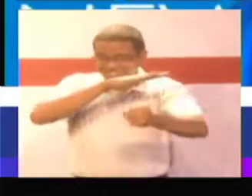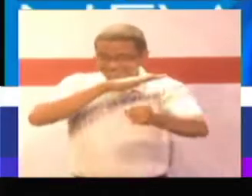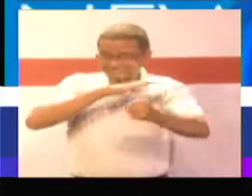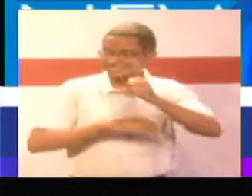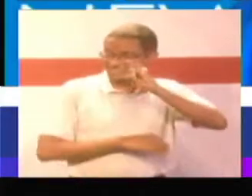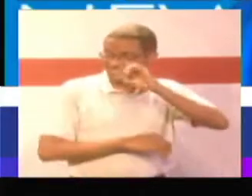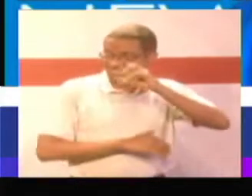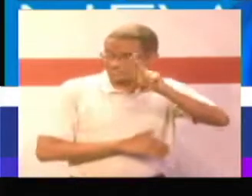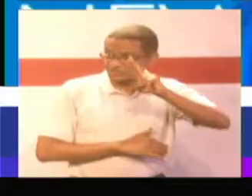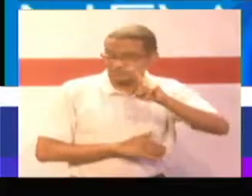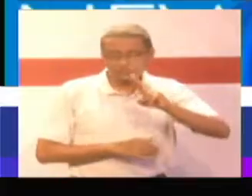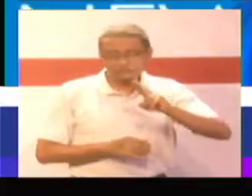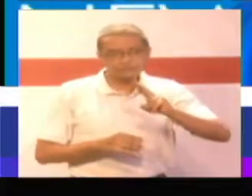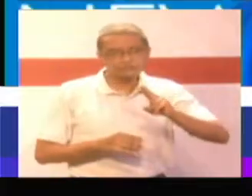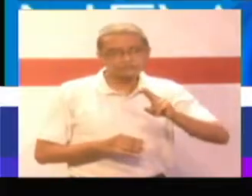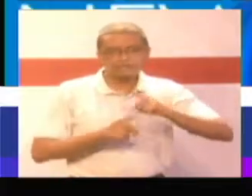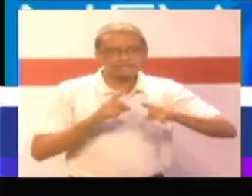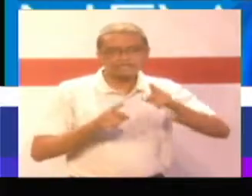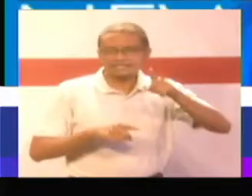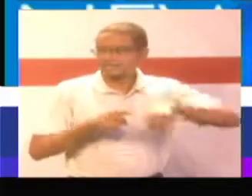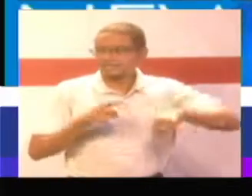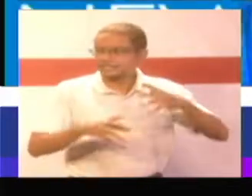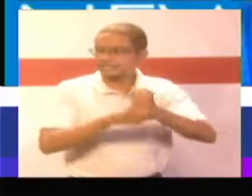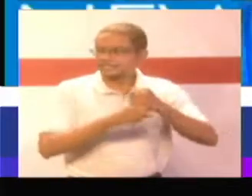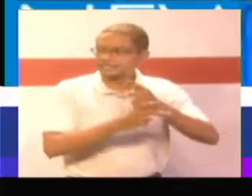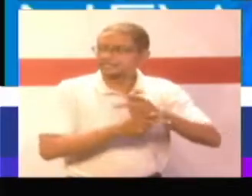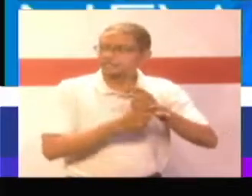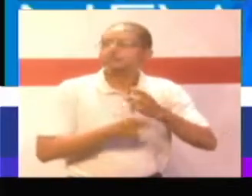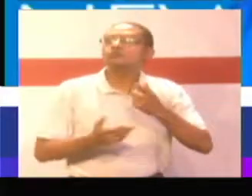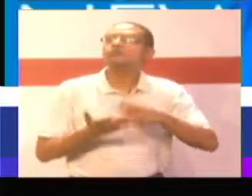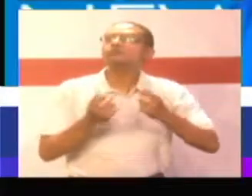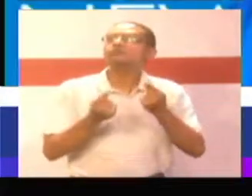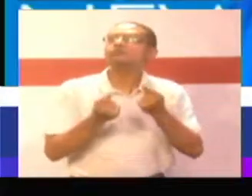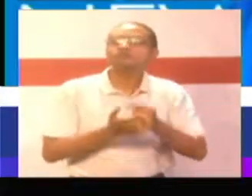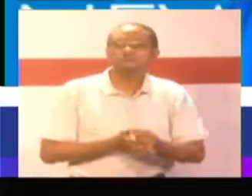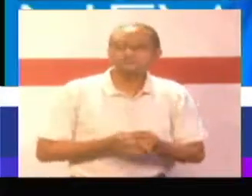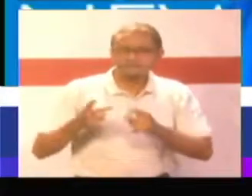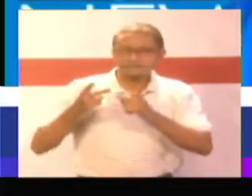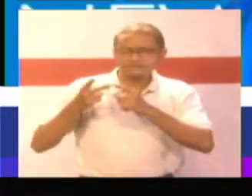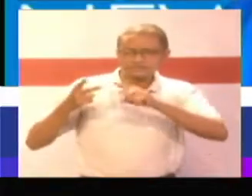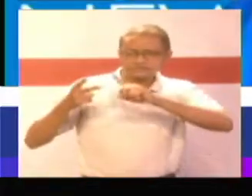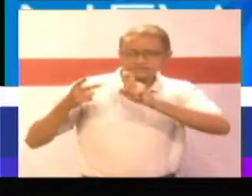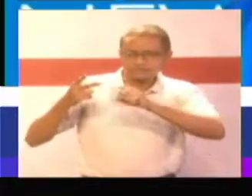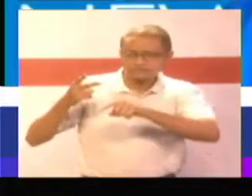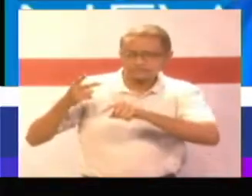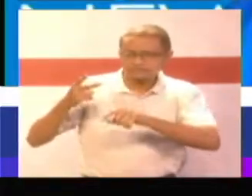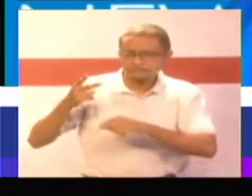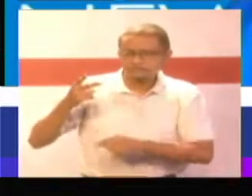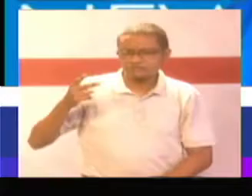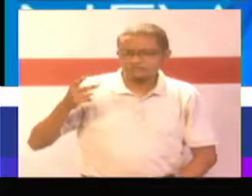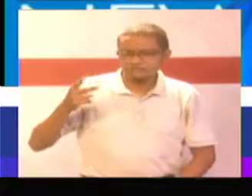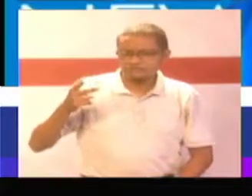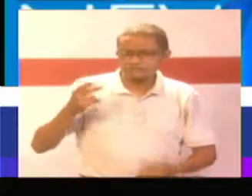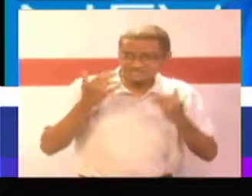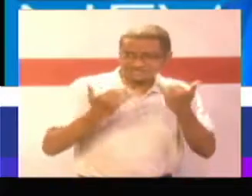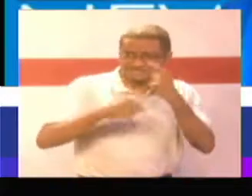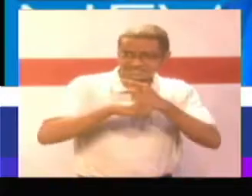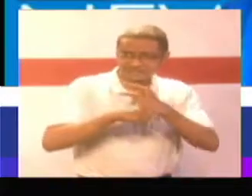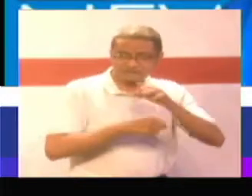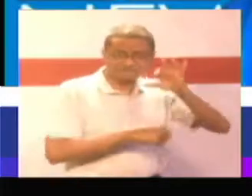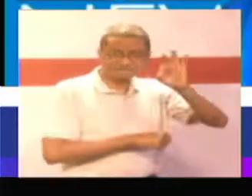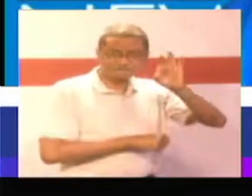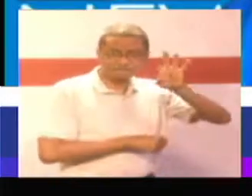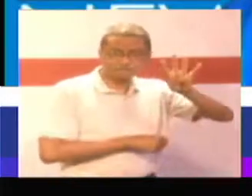it? Thank you. And my second question is for Dr. Hines. Dr. Hines, as you know, today is the start where Form 4s to